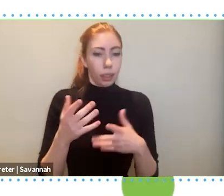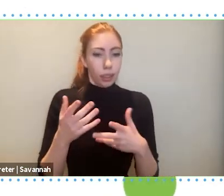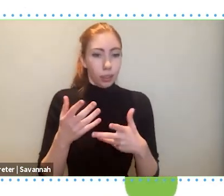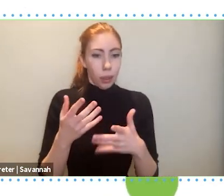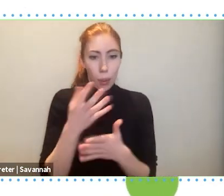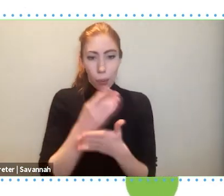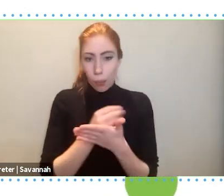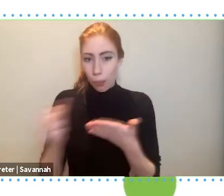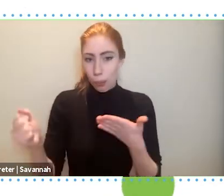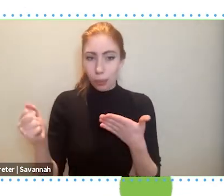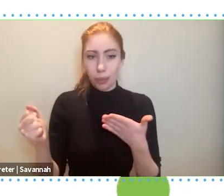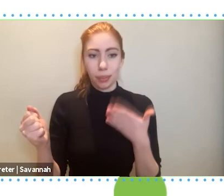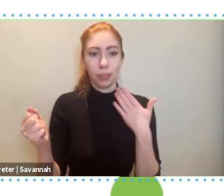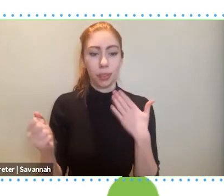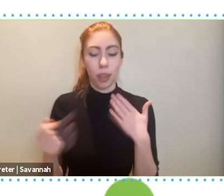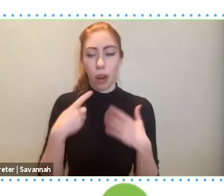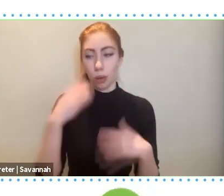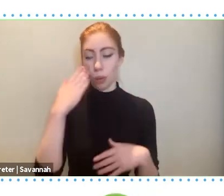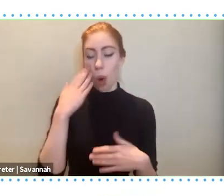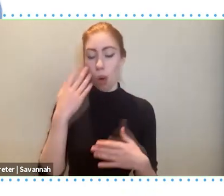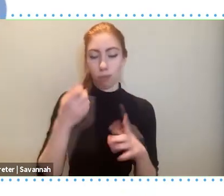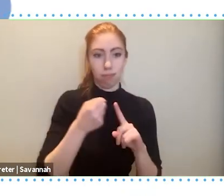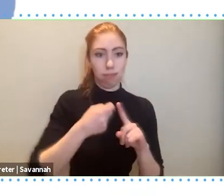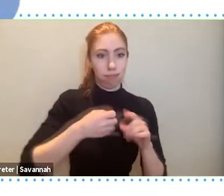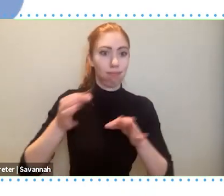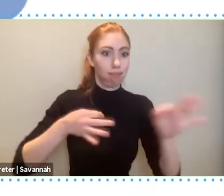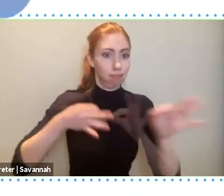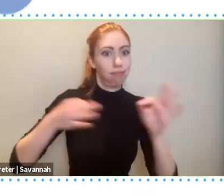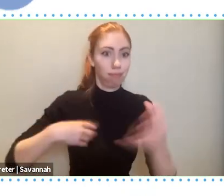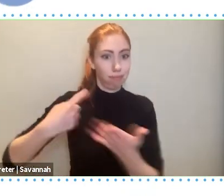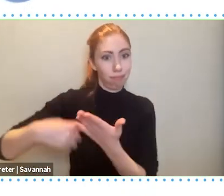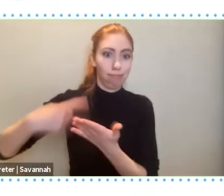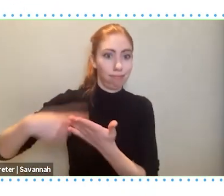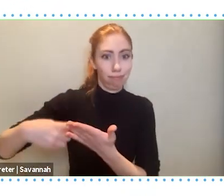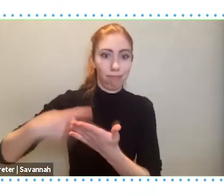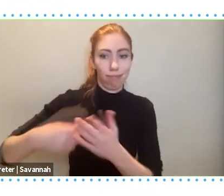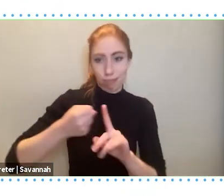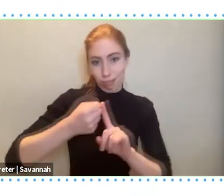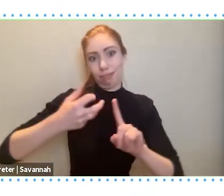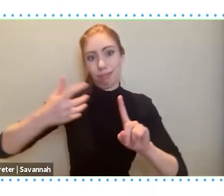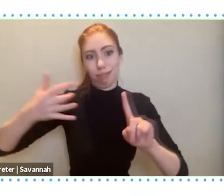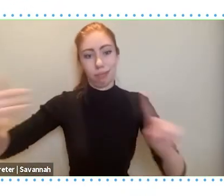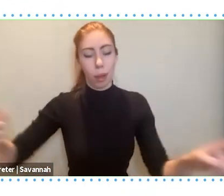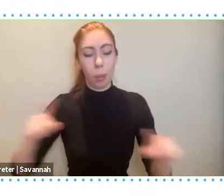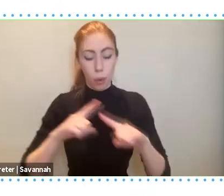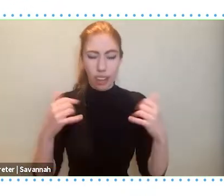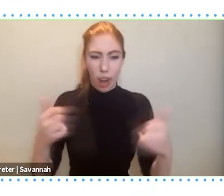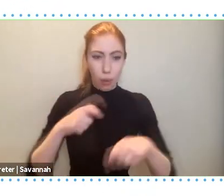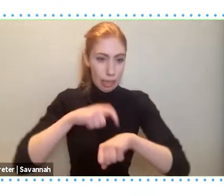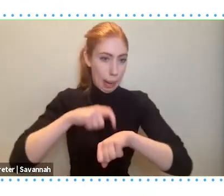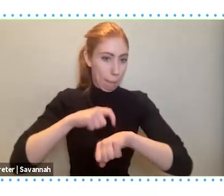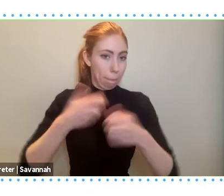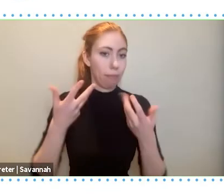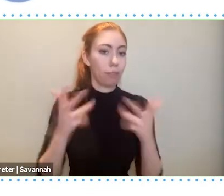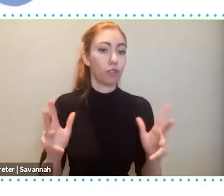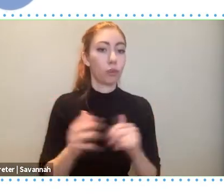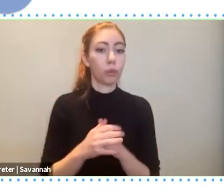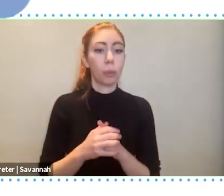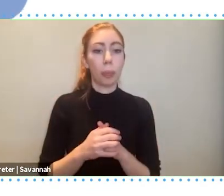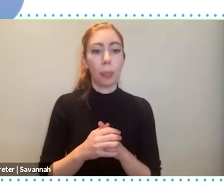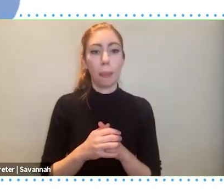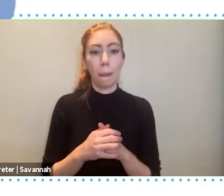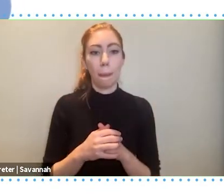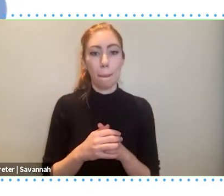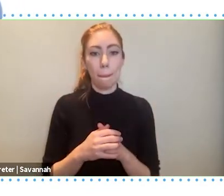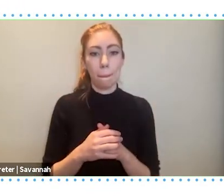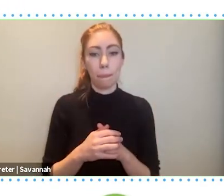esteemed host, Paul, will be, I feel like this has been, for me, similar to a lot of conversations that I've had with Jeanne